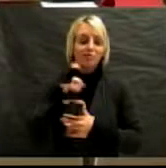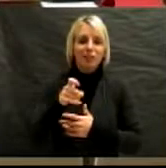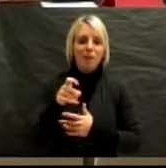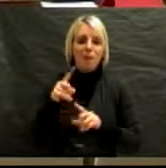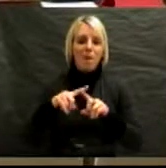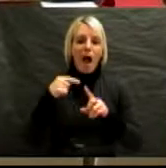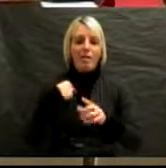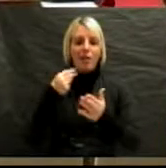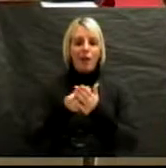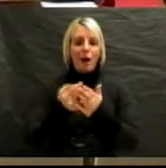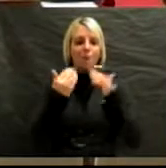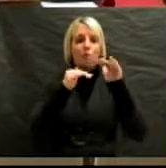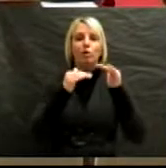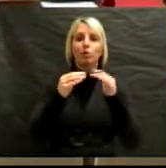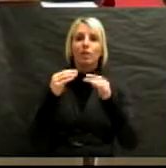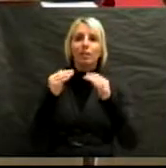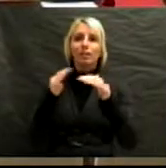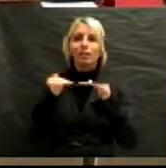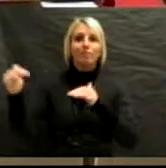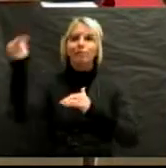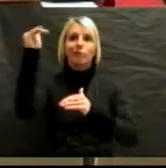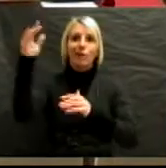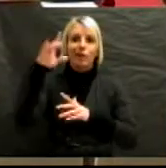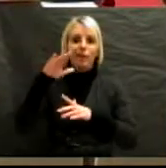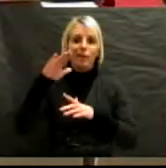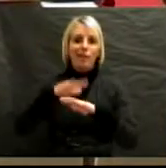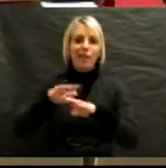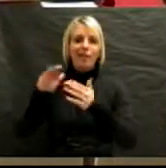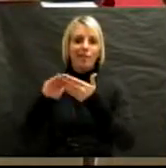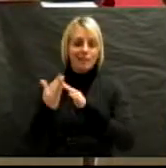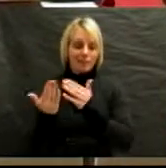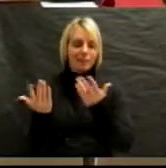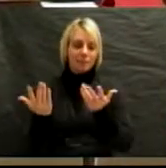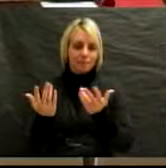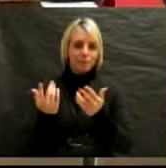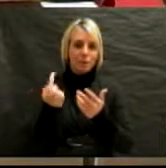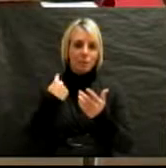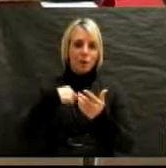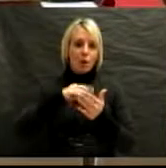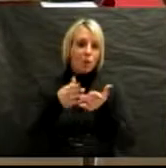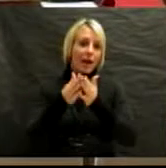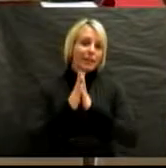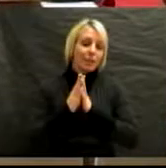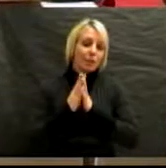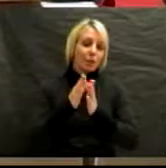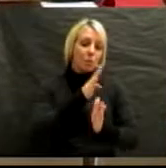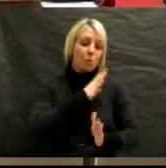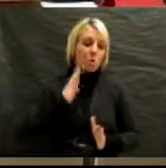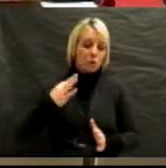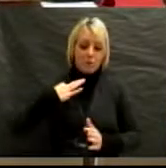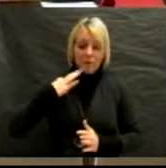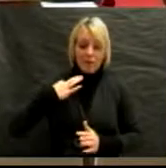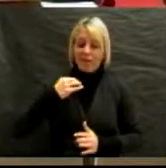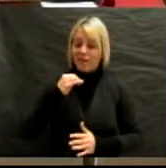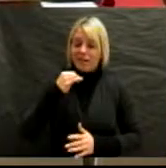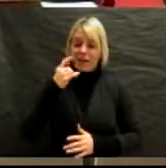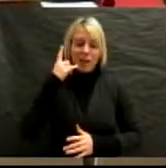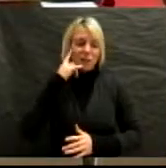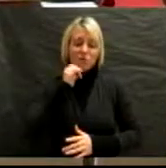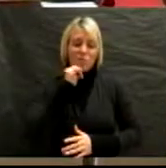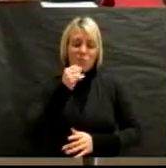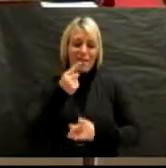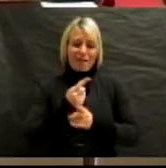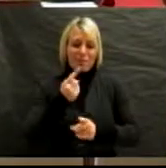we asked the board to be volunteers, and I think that's not appropriate for the level of organization we are running and the commitment that we ask for each